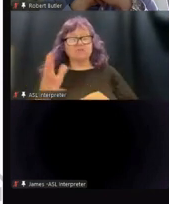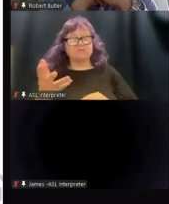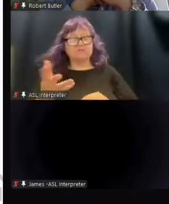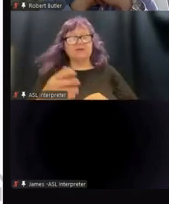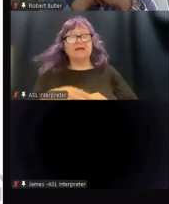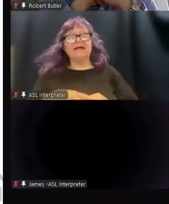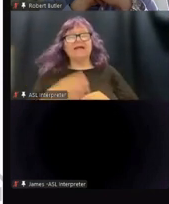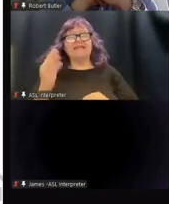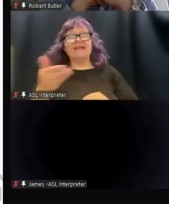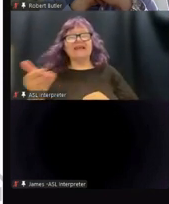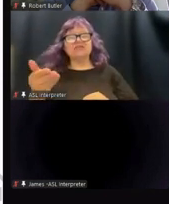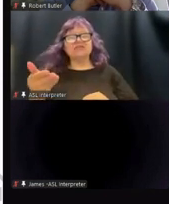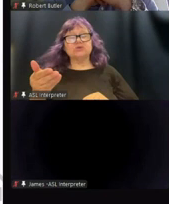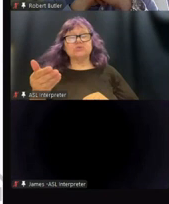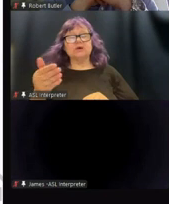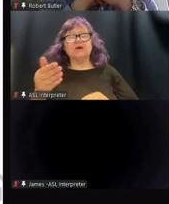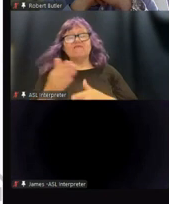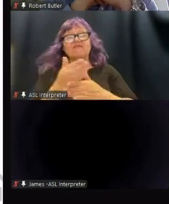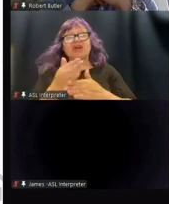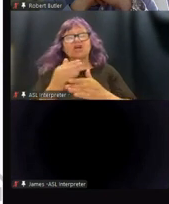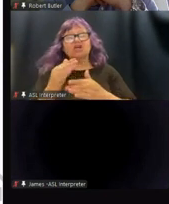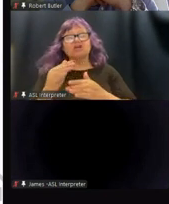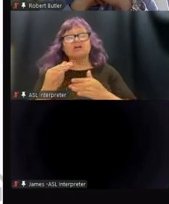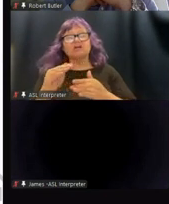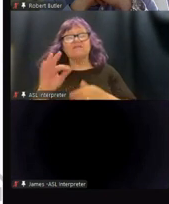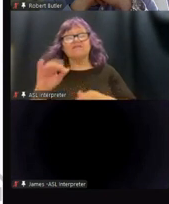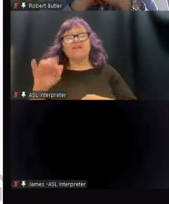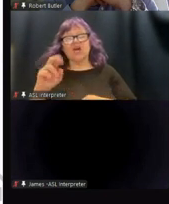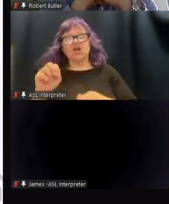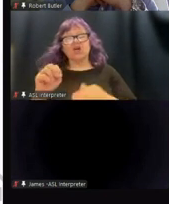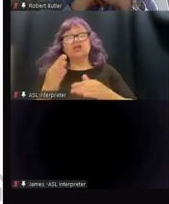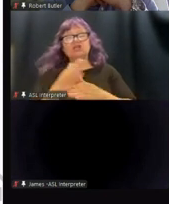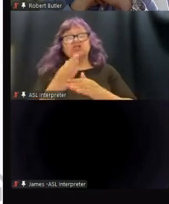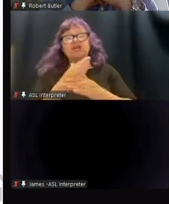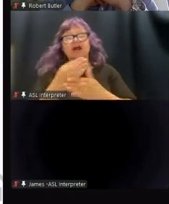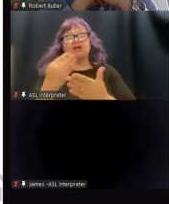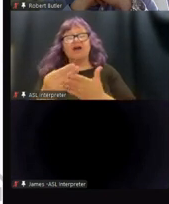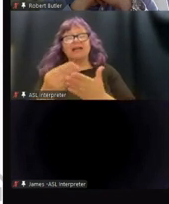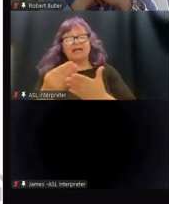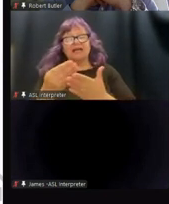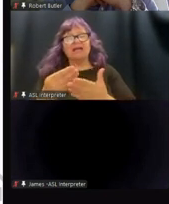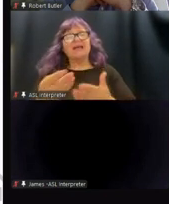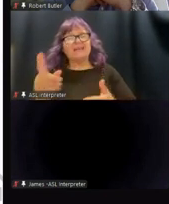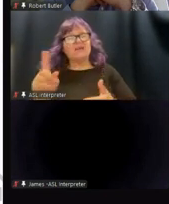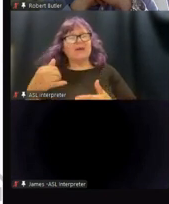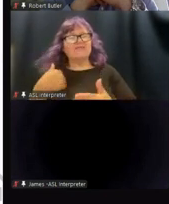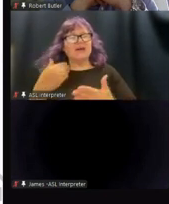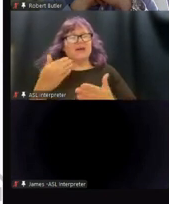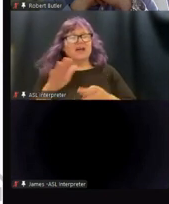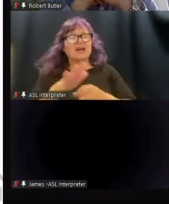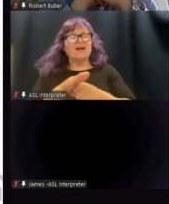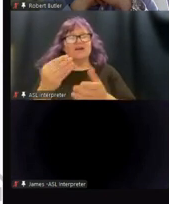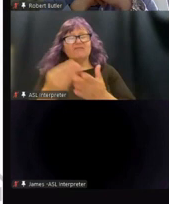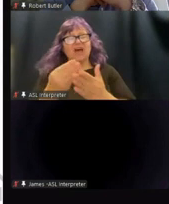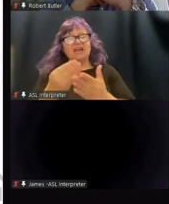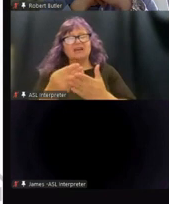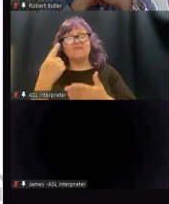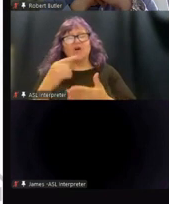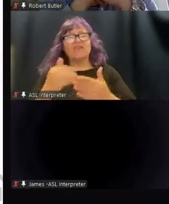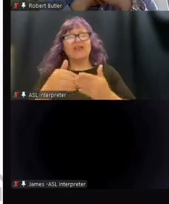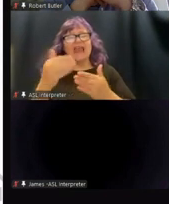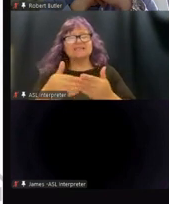thanks to fair share funding, we believe we have enough funding to move forward with the next